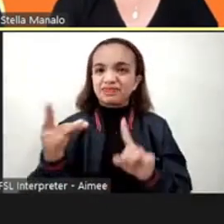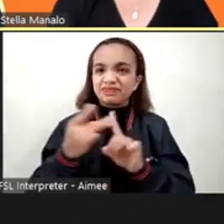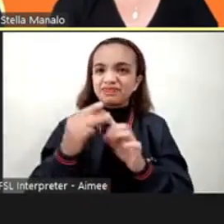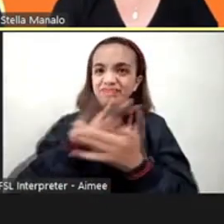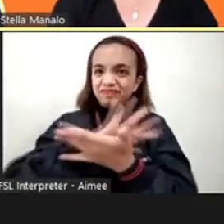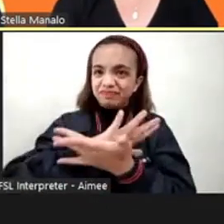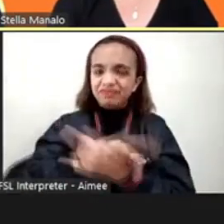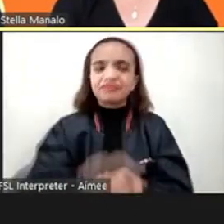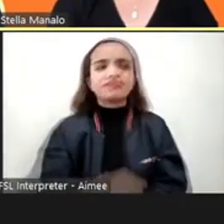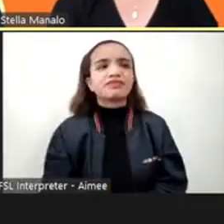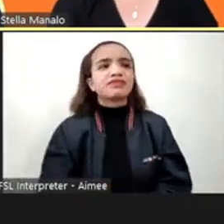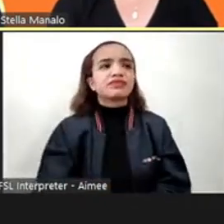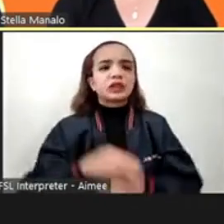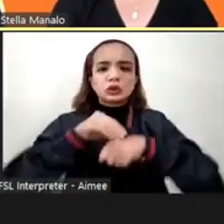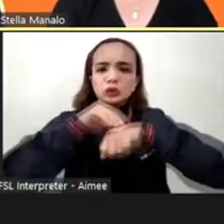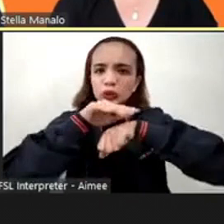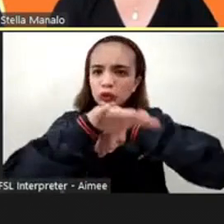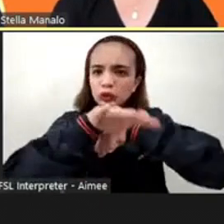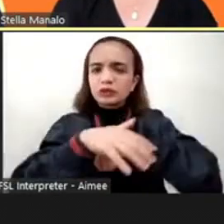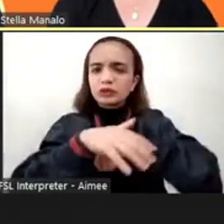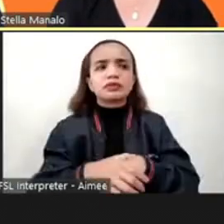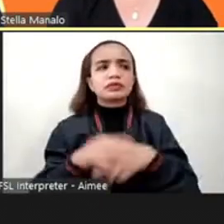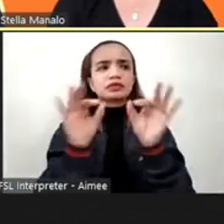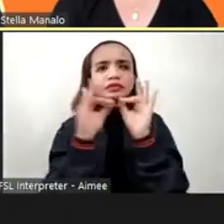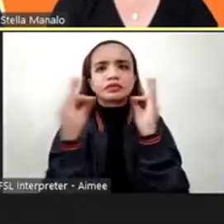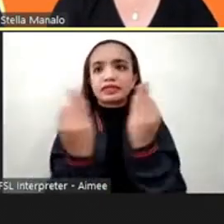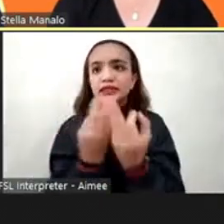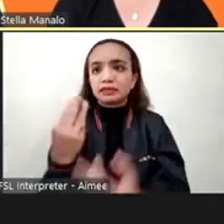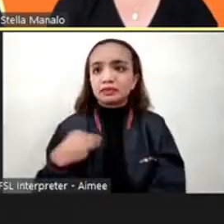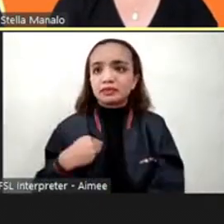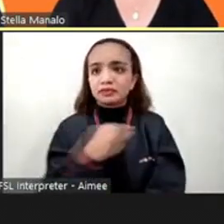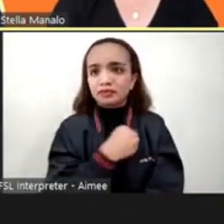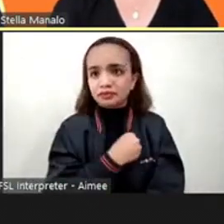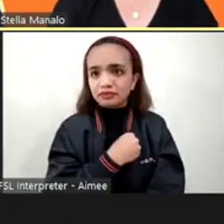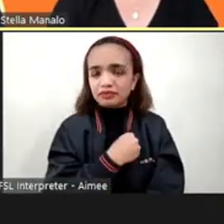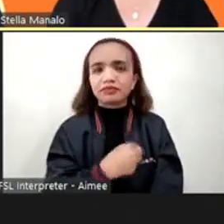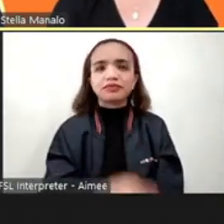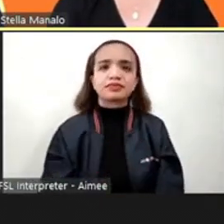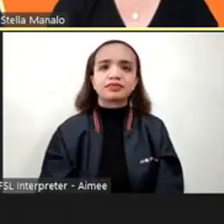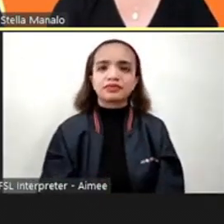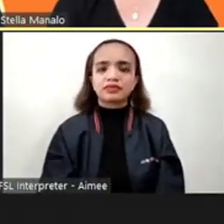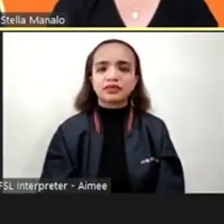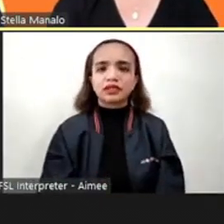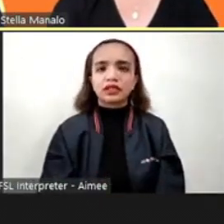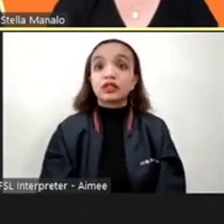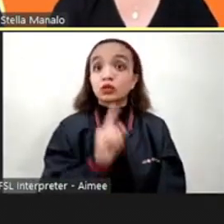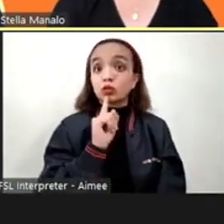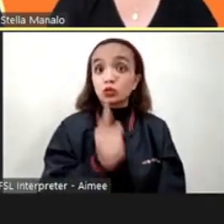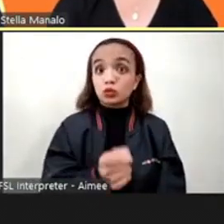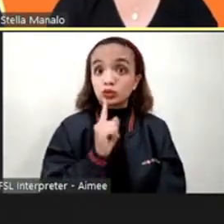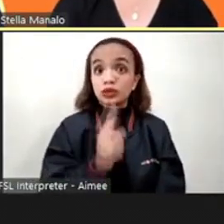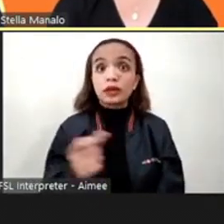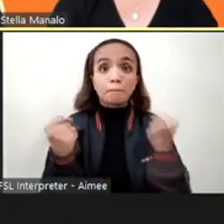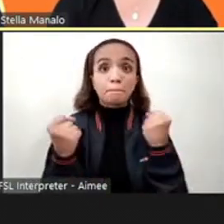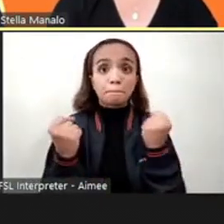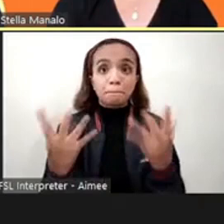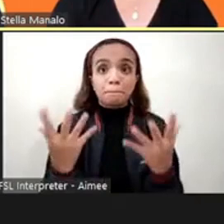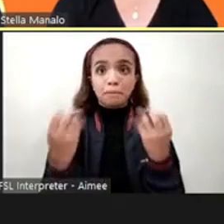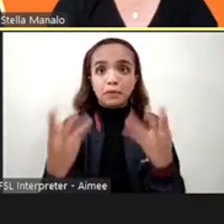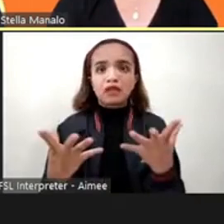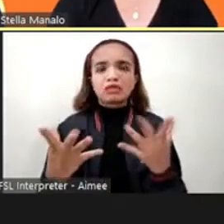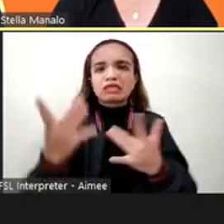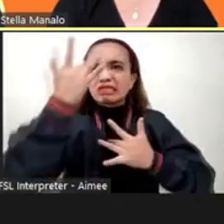getting infected, or their family members getting infected. And actually, many have had COVID or